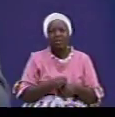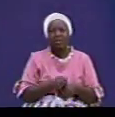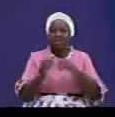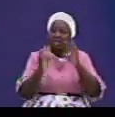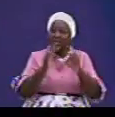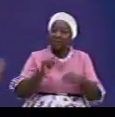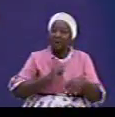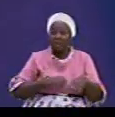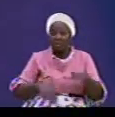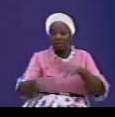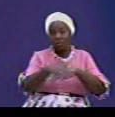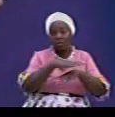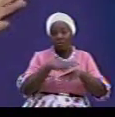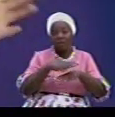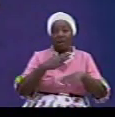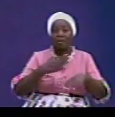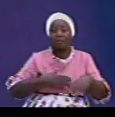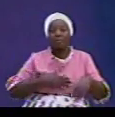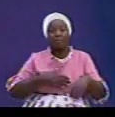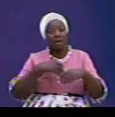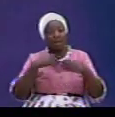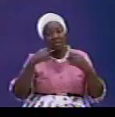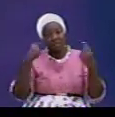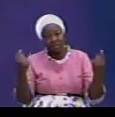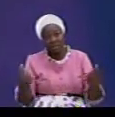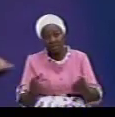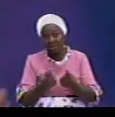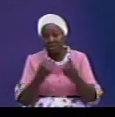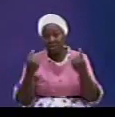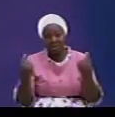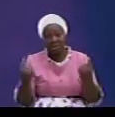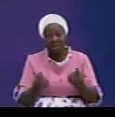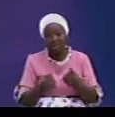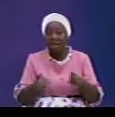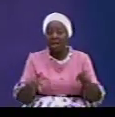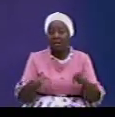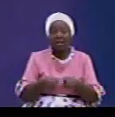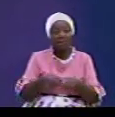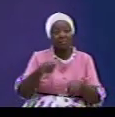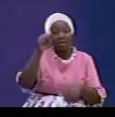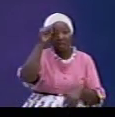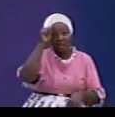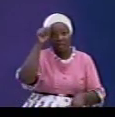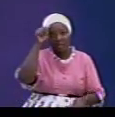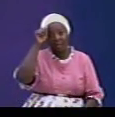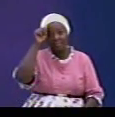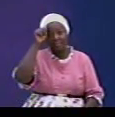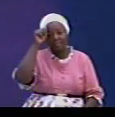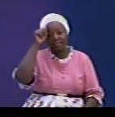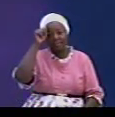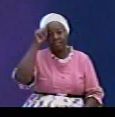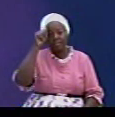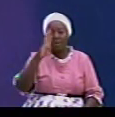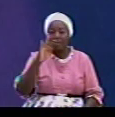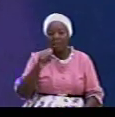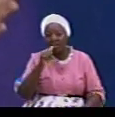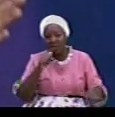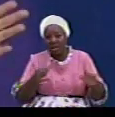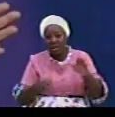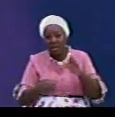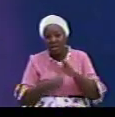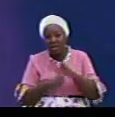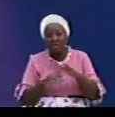covered my transgression as Adam by hiding